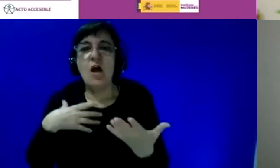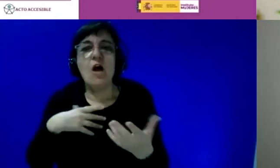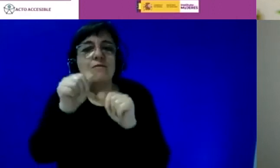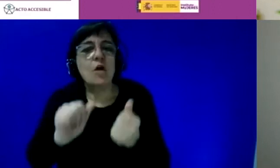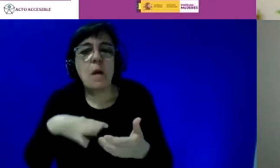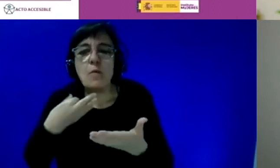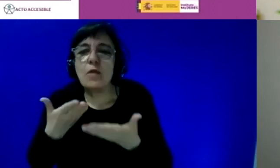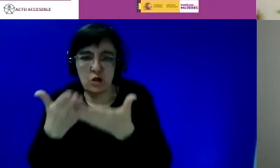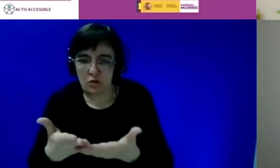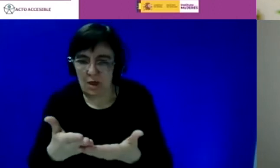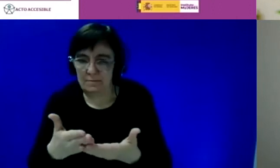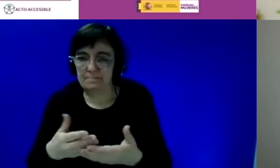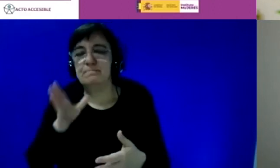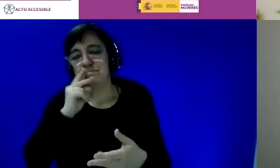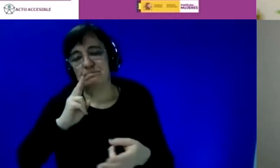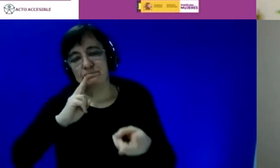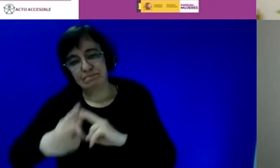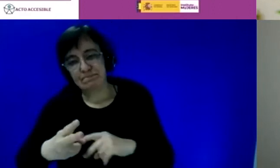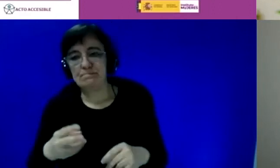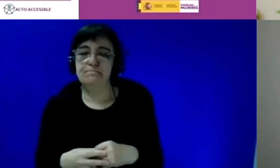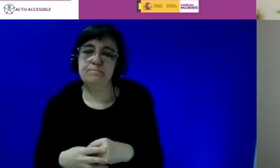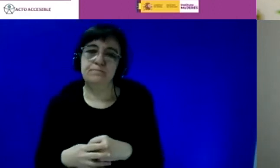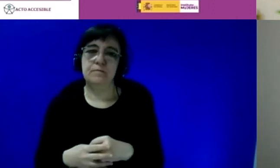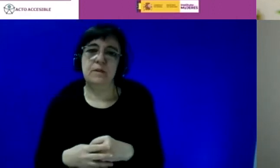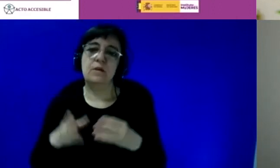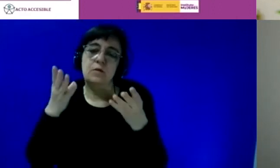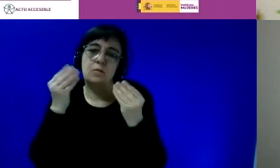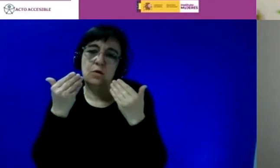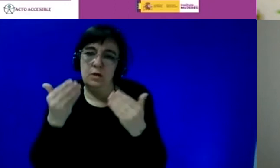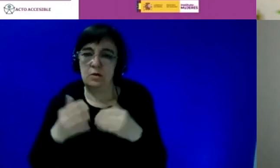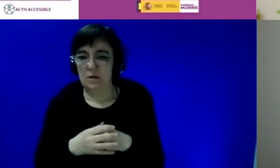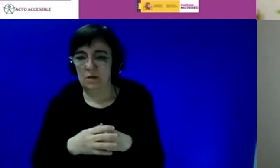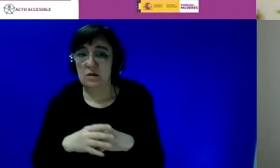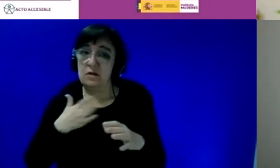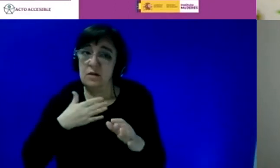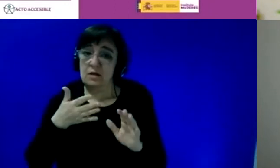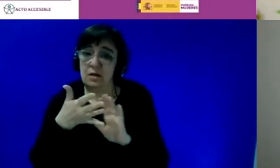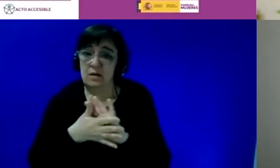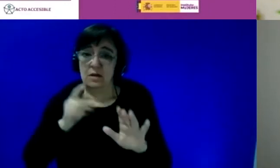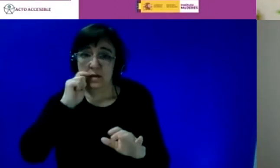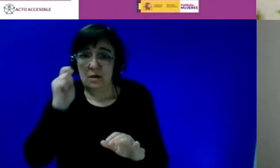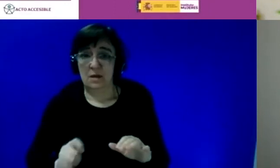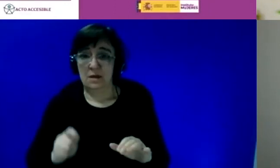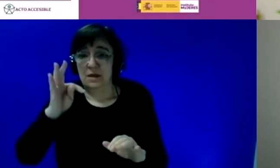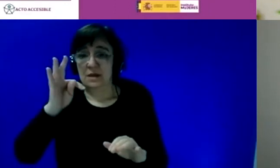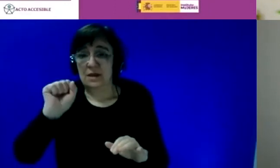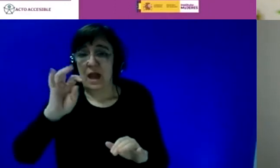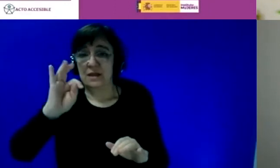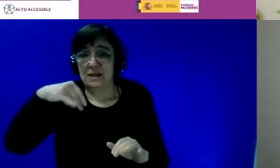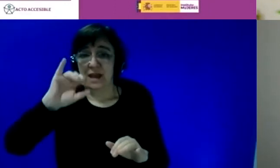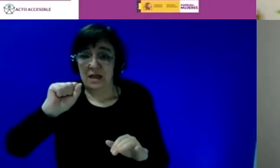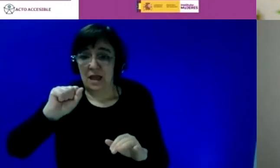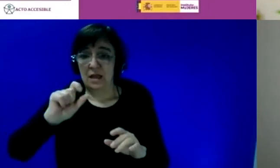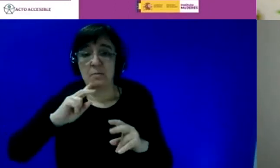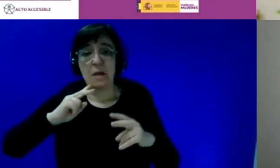Thank you. I'm speaking Ukrainian language and Tatiana translates my speech. Okay? Very good, very good. Thank you very